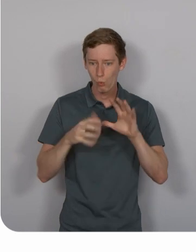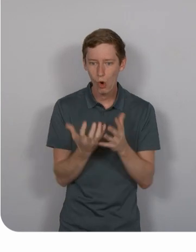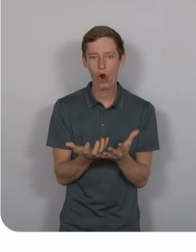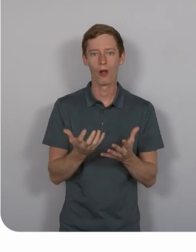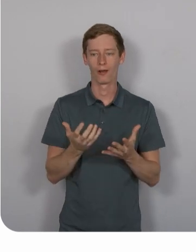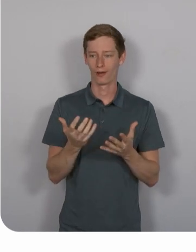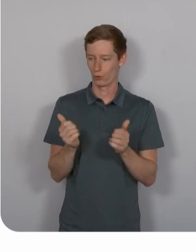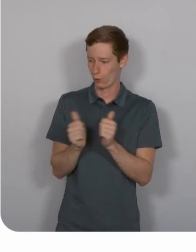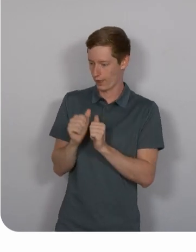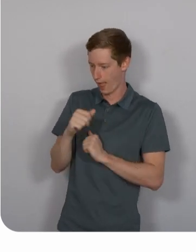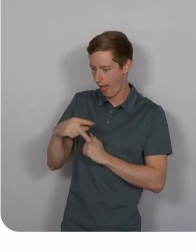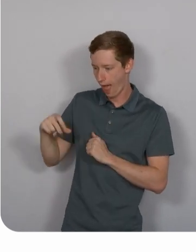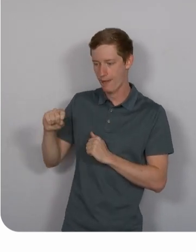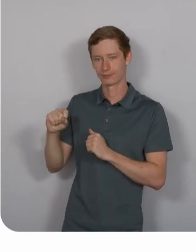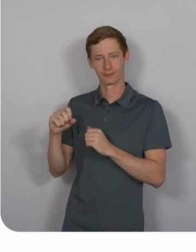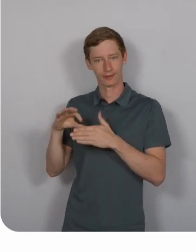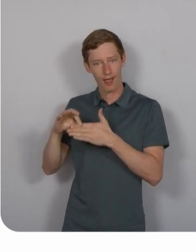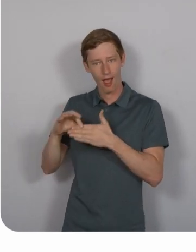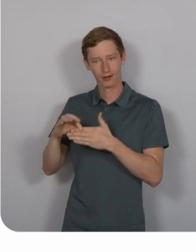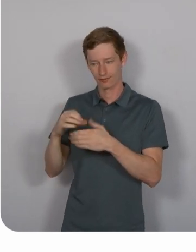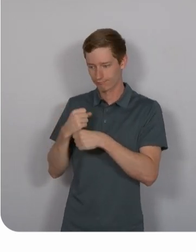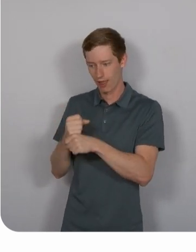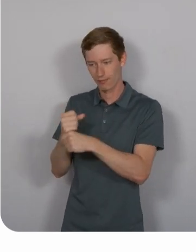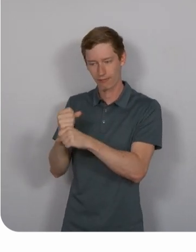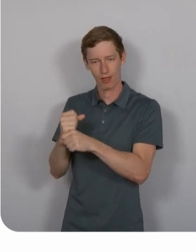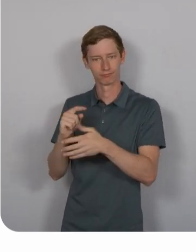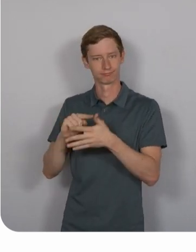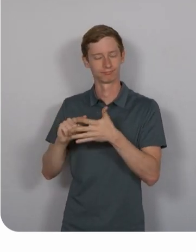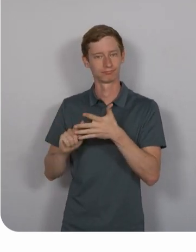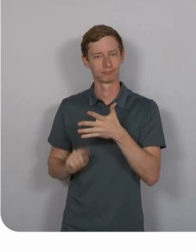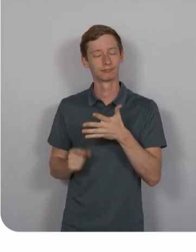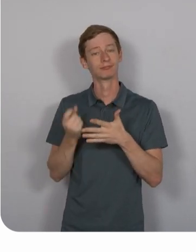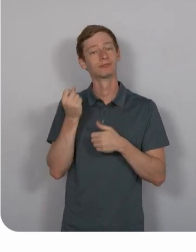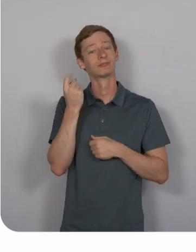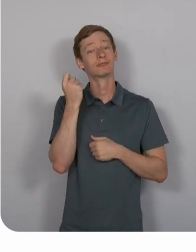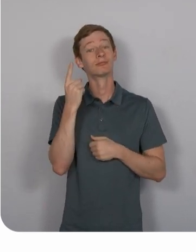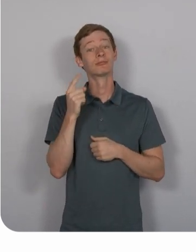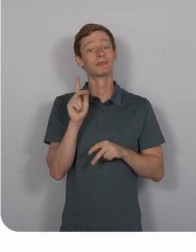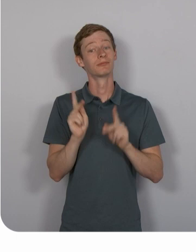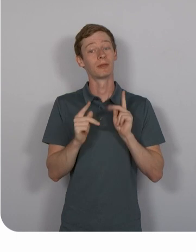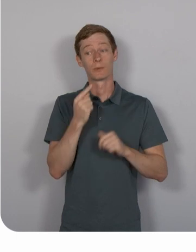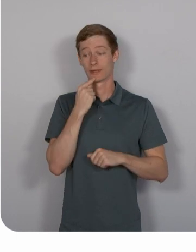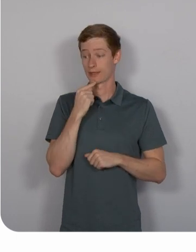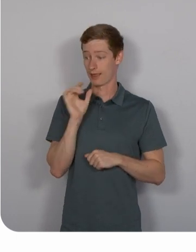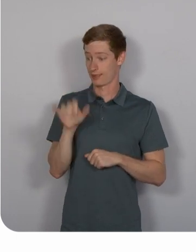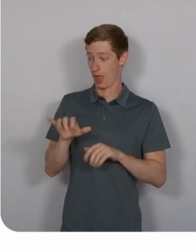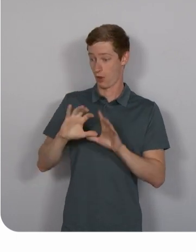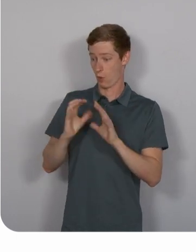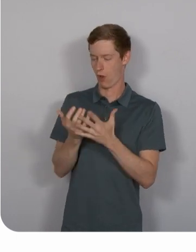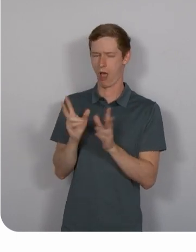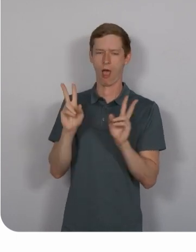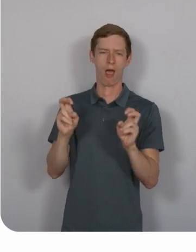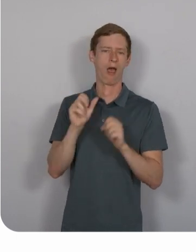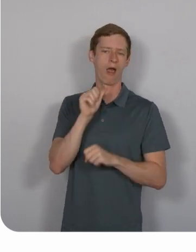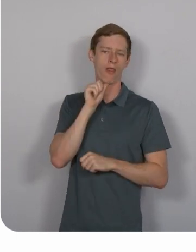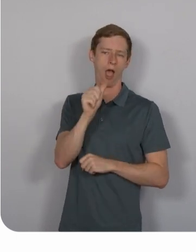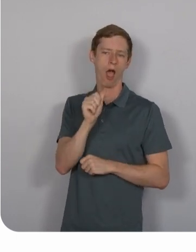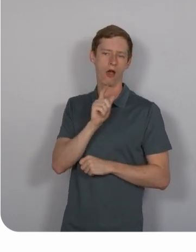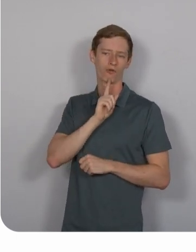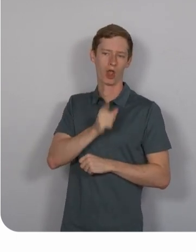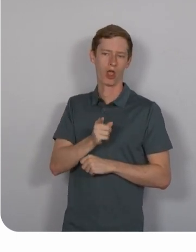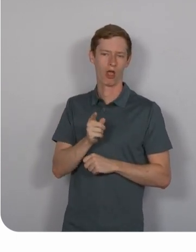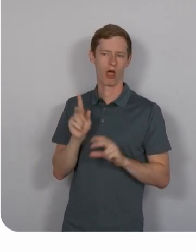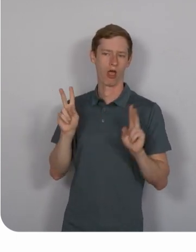we've been creating. And I always find it funny when people say that the digital world and all the apps and stuff isn't the real world, because I think